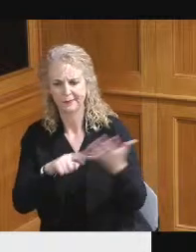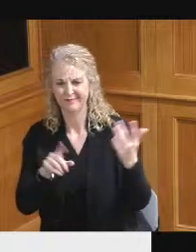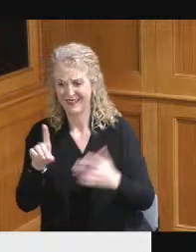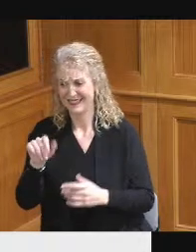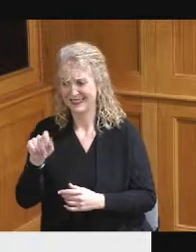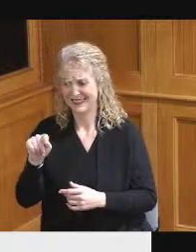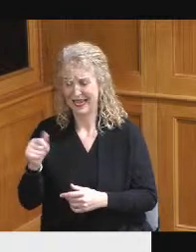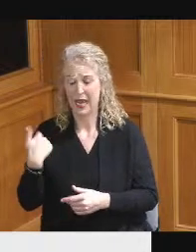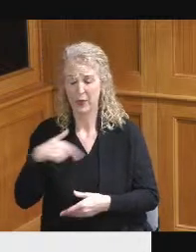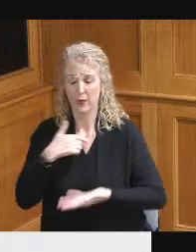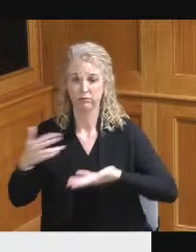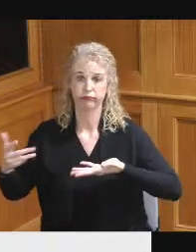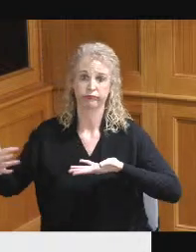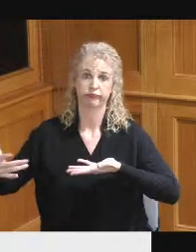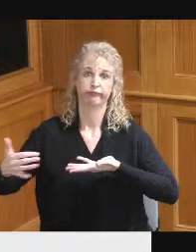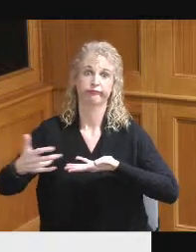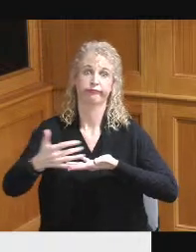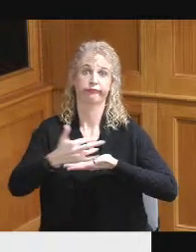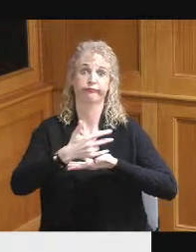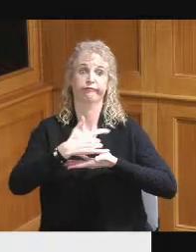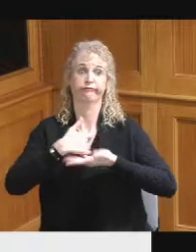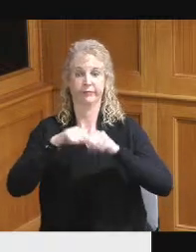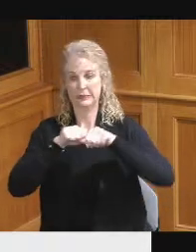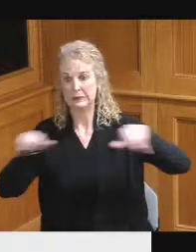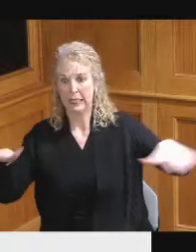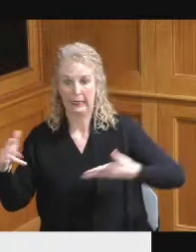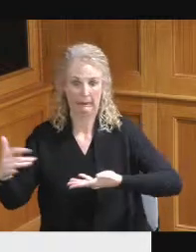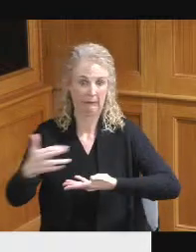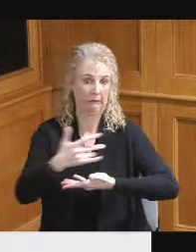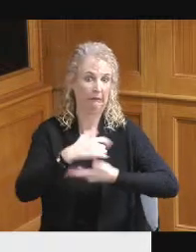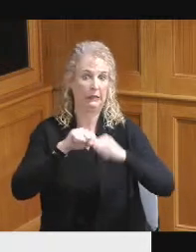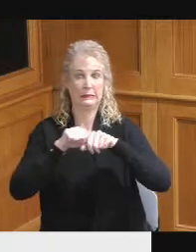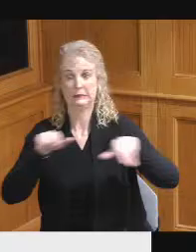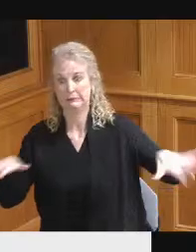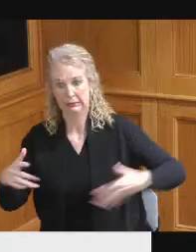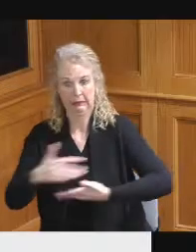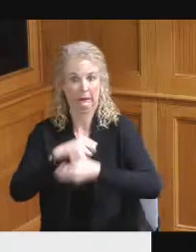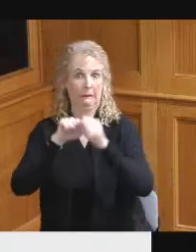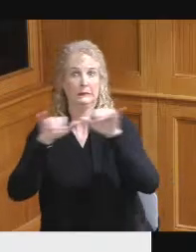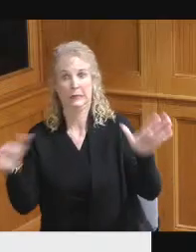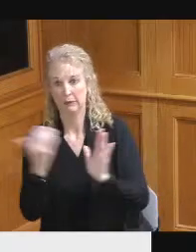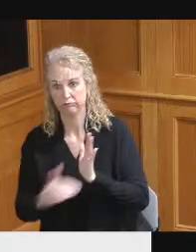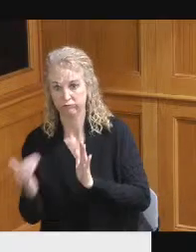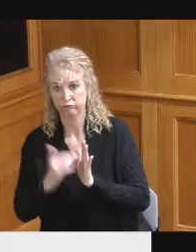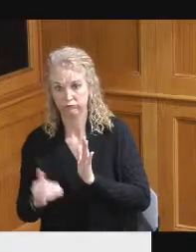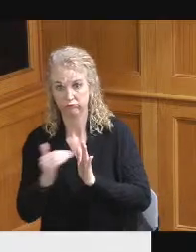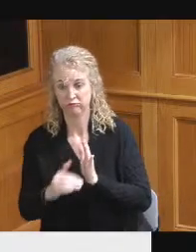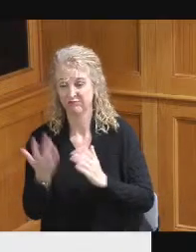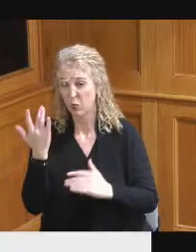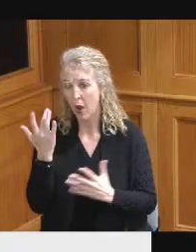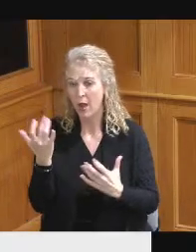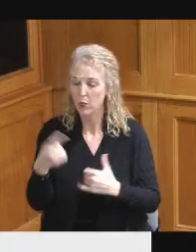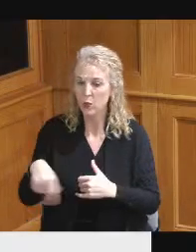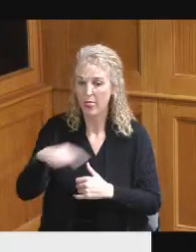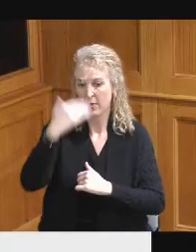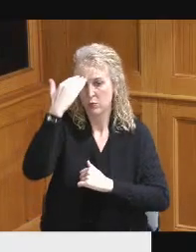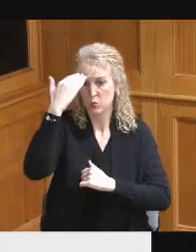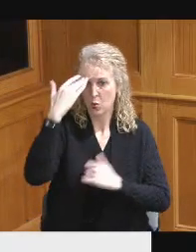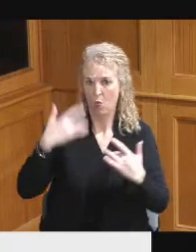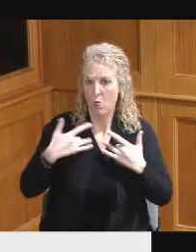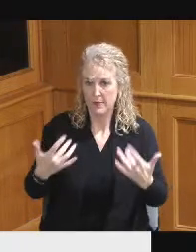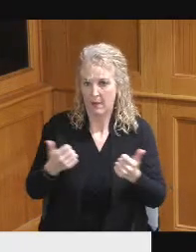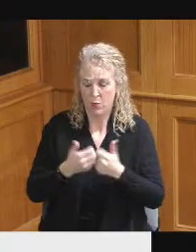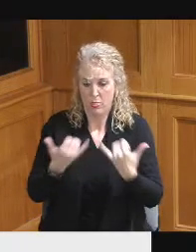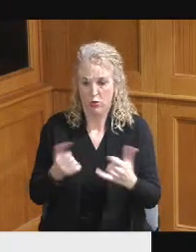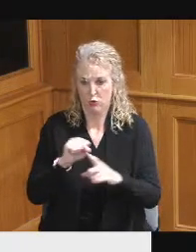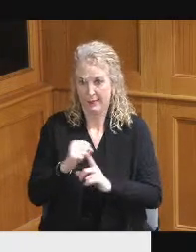data rapidly and trying to get it out to users as quickly as possible to help them have the situational awareness they needed